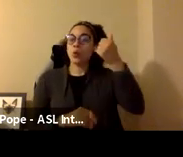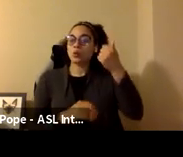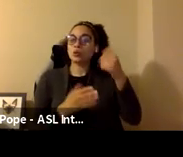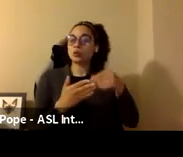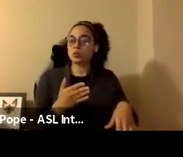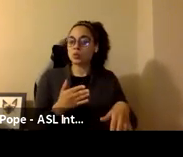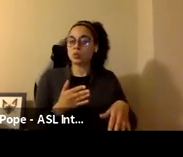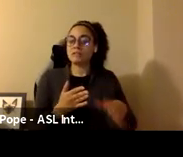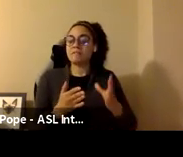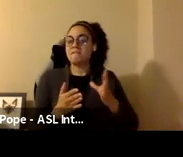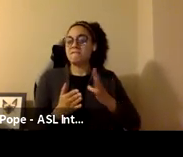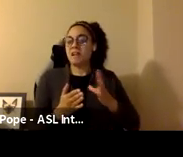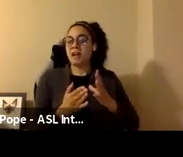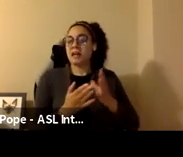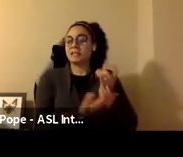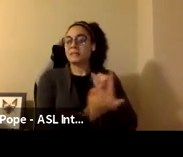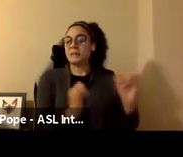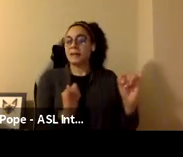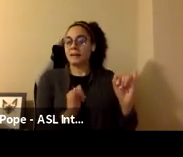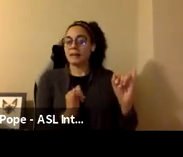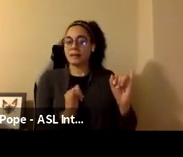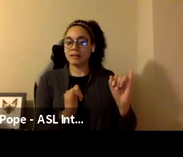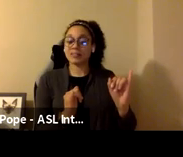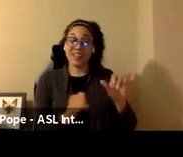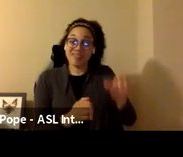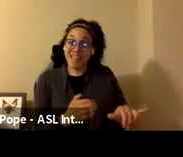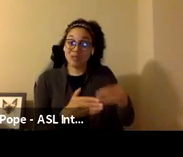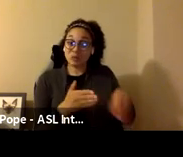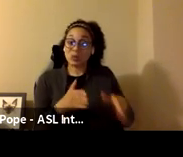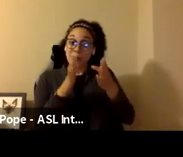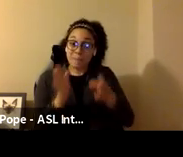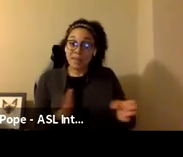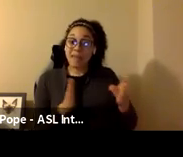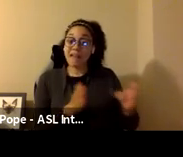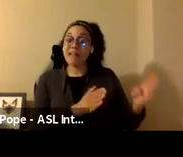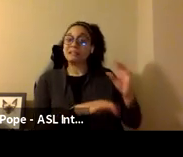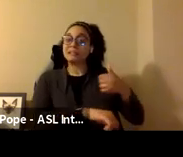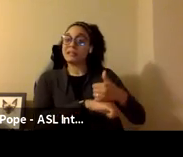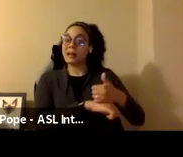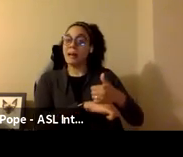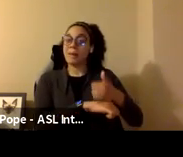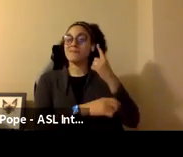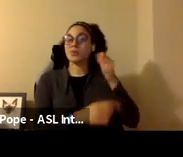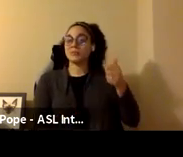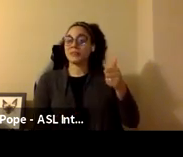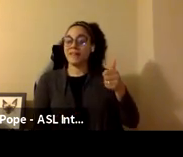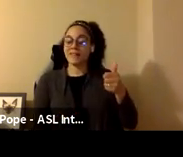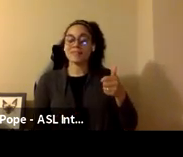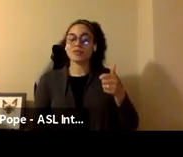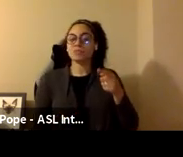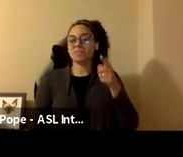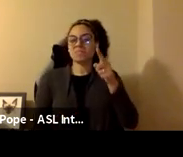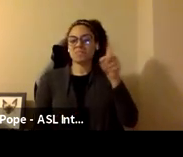responsibility. And there was a lot of framing around that. And he planned it and created accountability around it. So these are just some